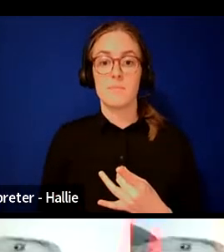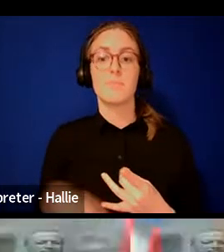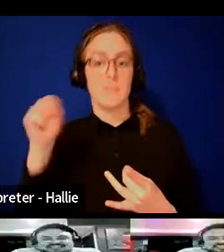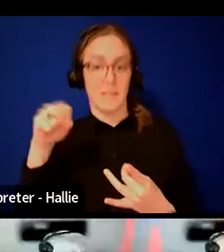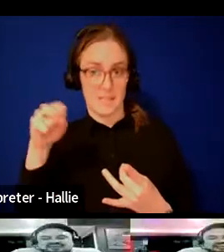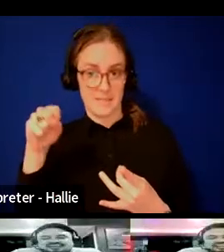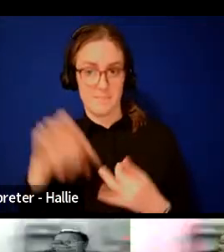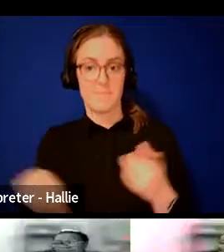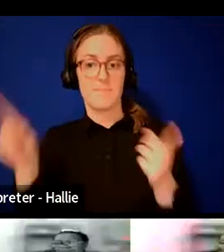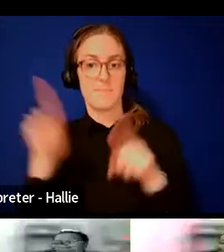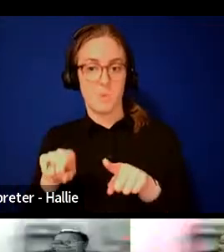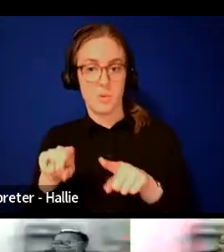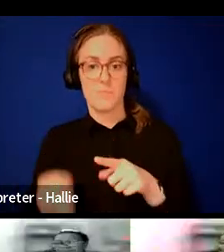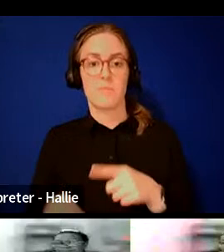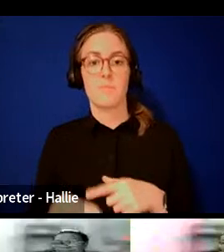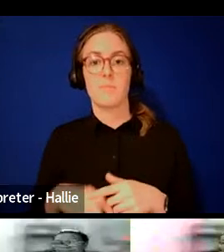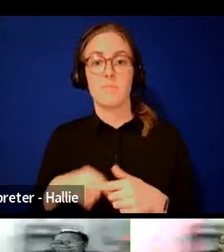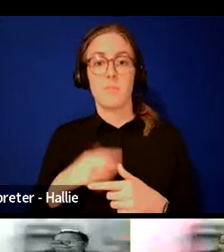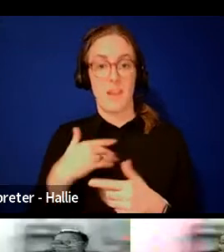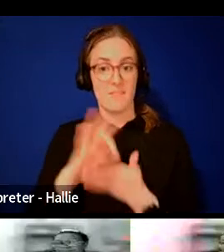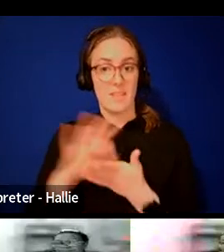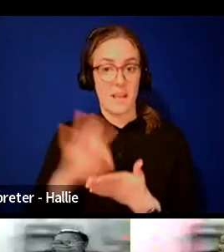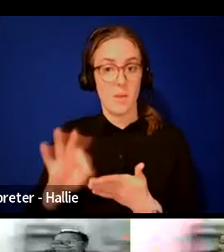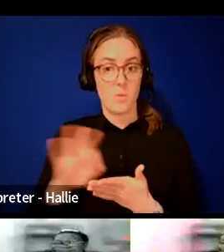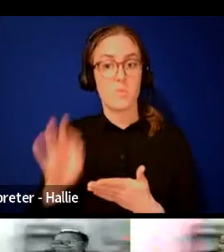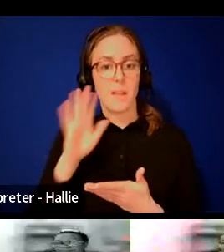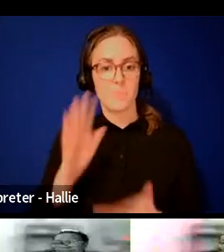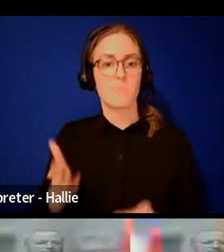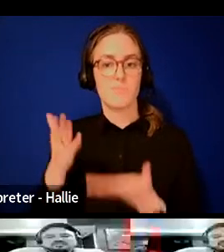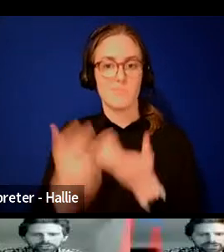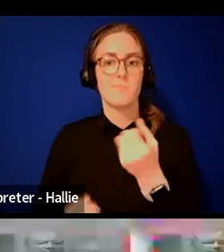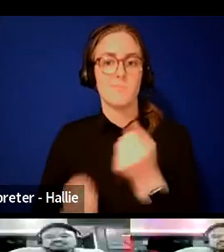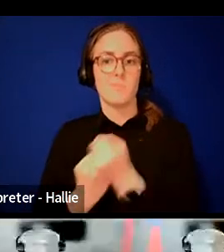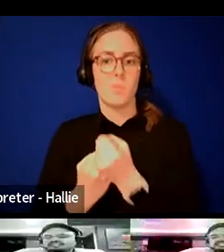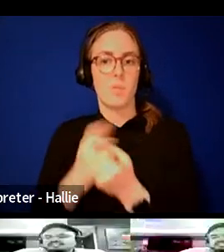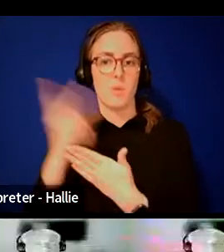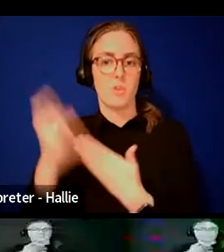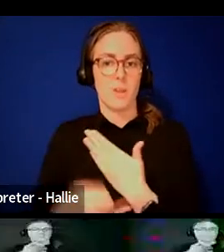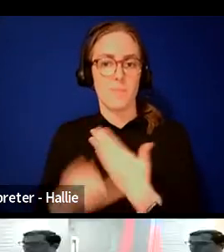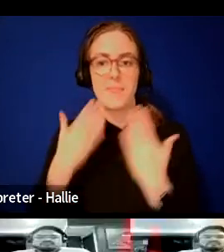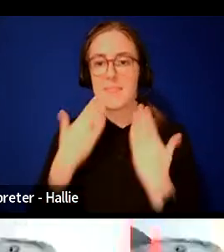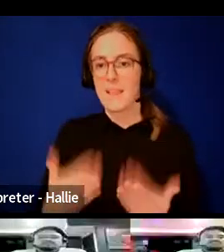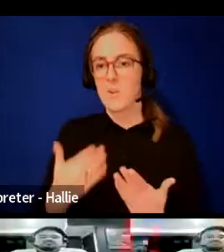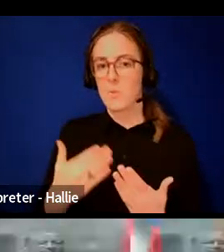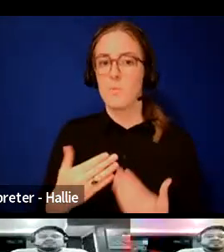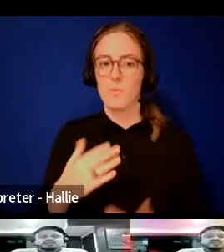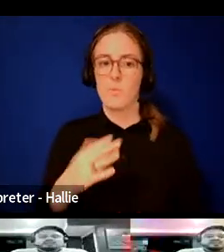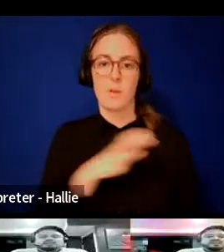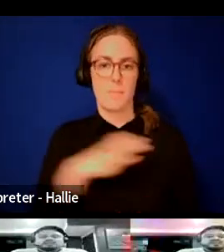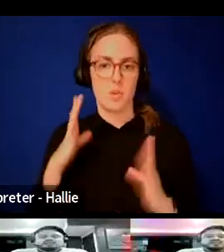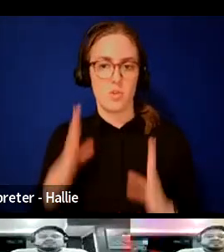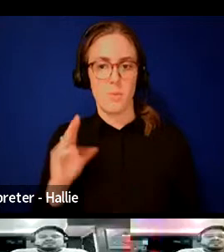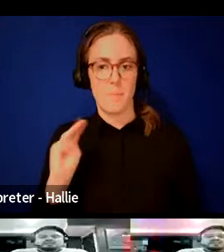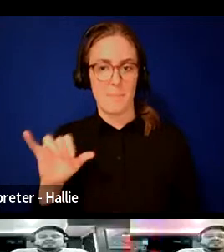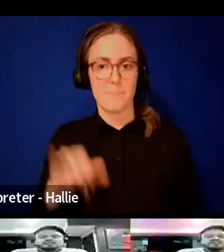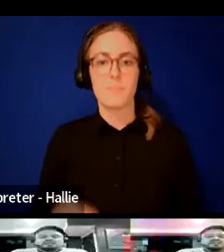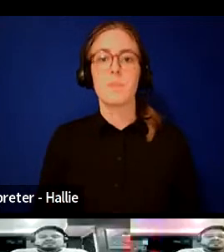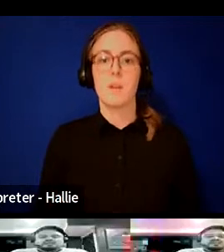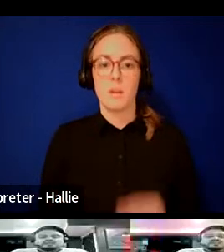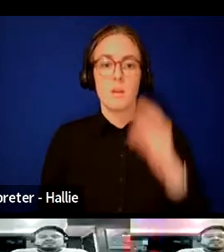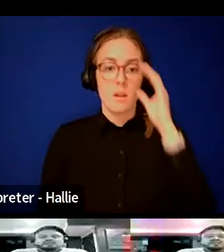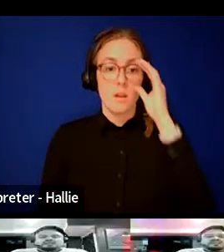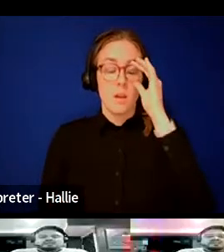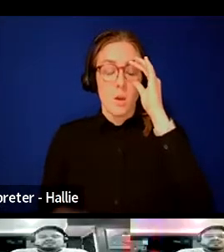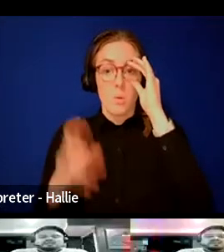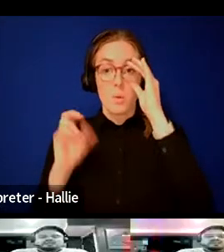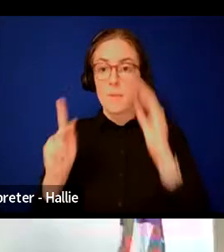Yes. Okay, did you get the count? The motion carries to support the Thank you. project. Thank you for that, Commissioner May. Okay, we'll